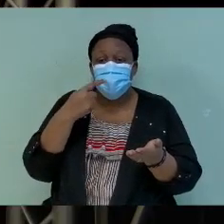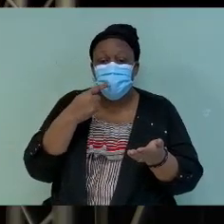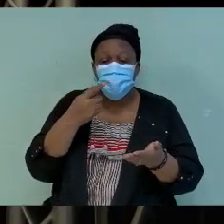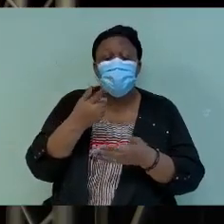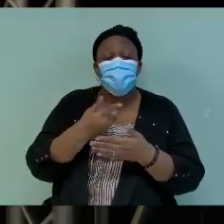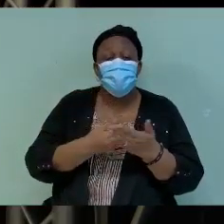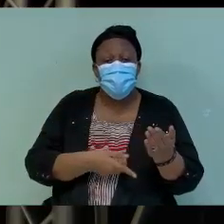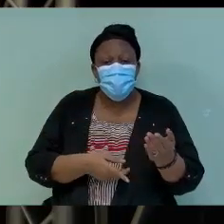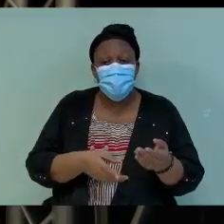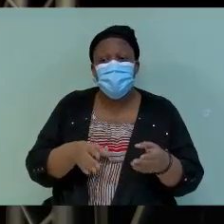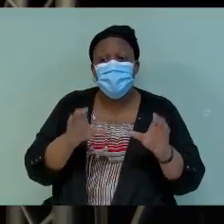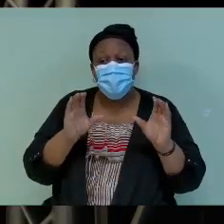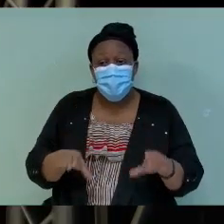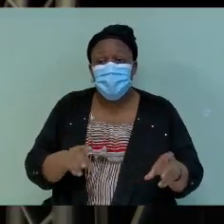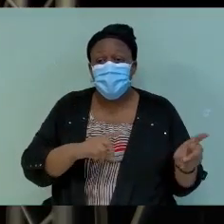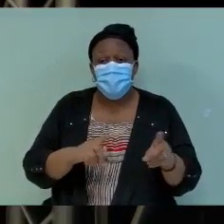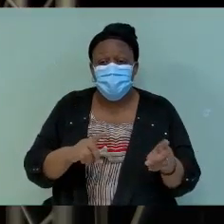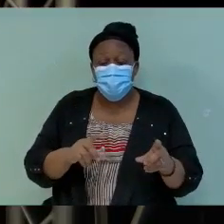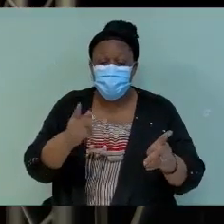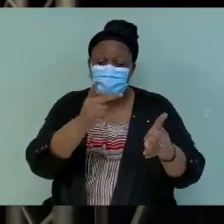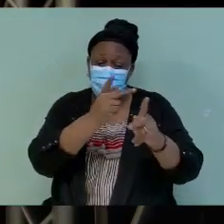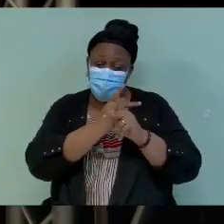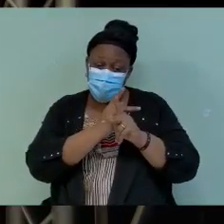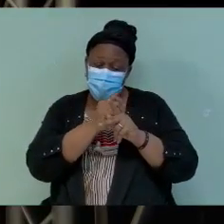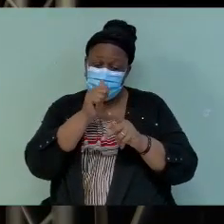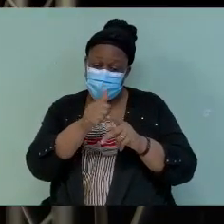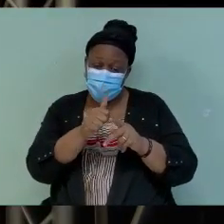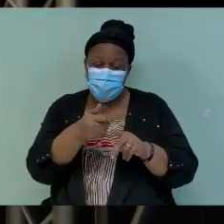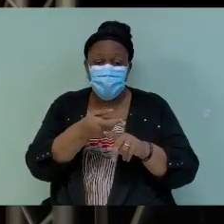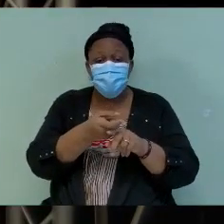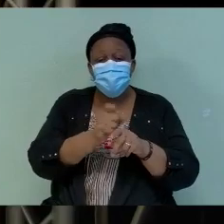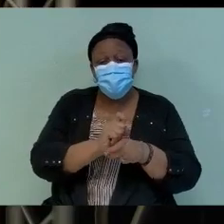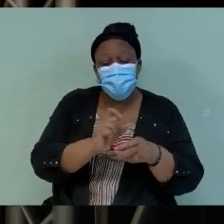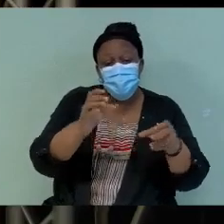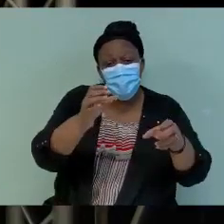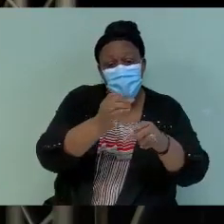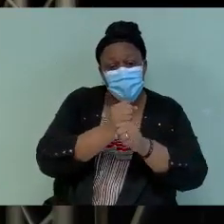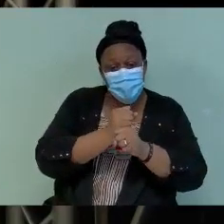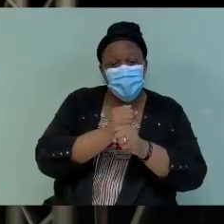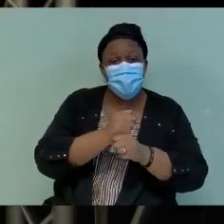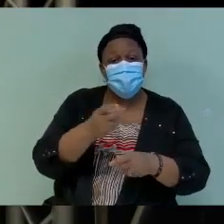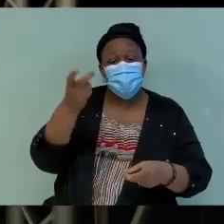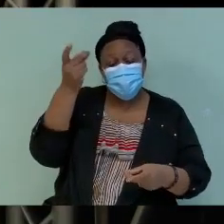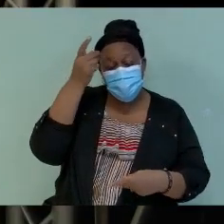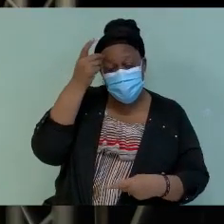while they were on the job. So then,